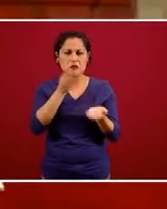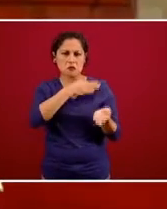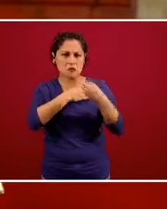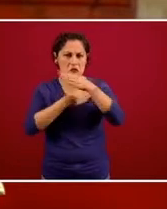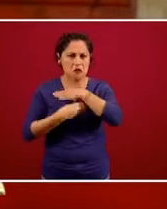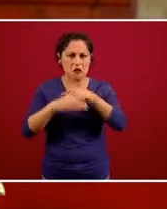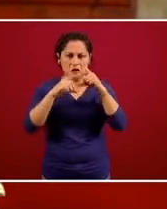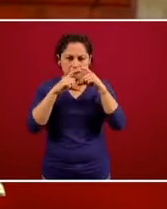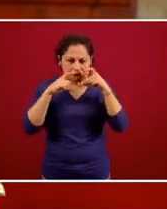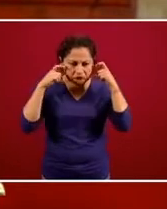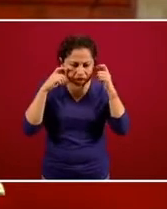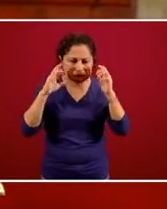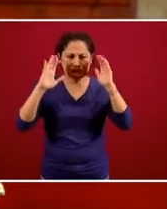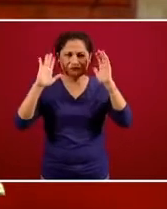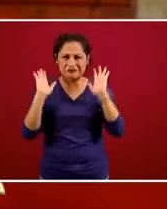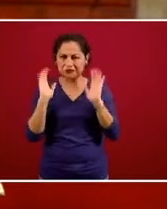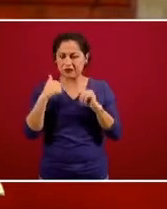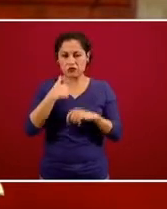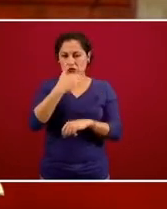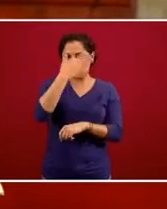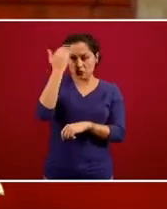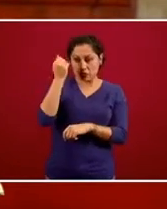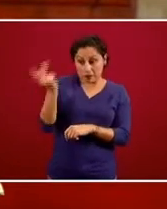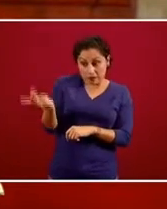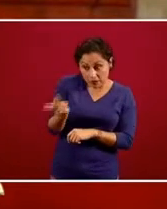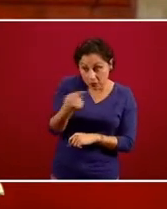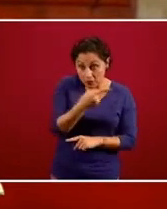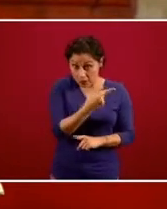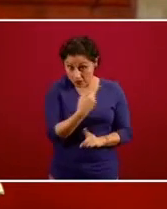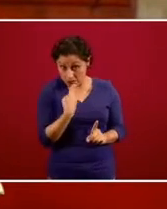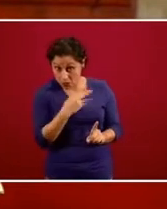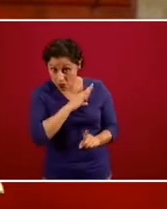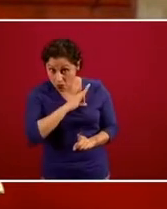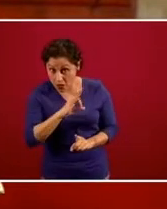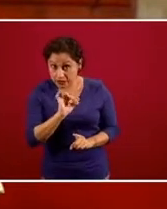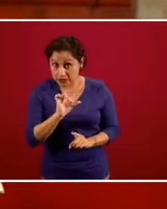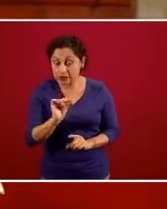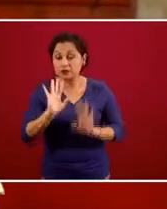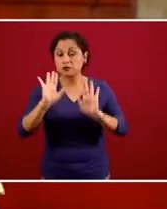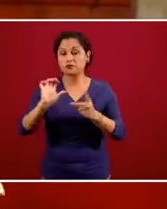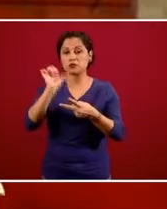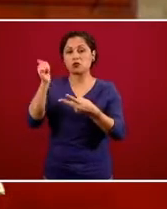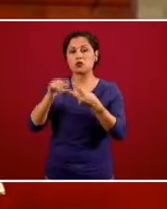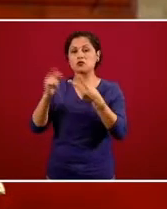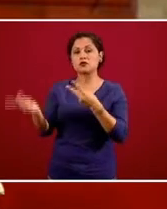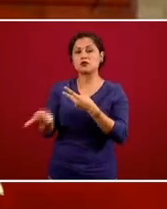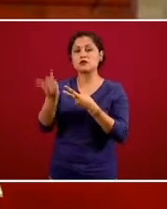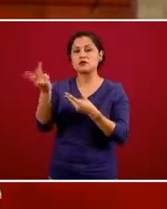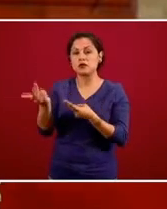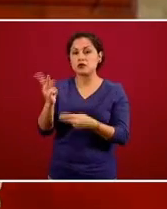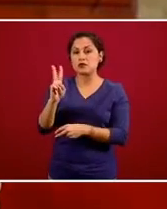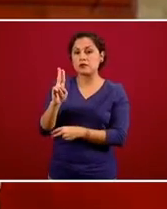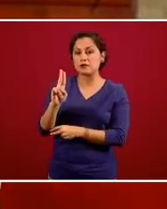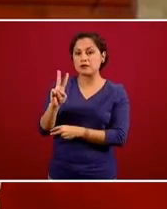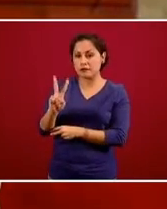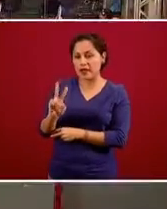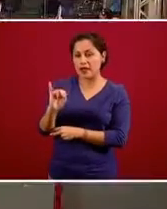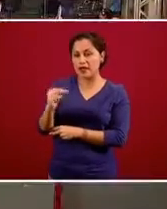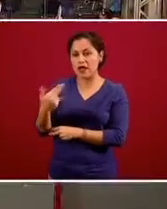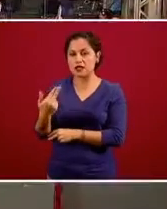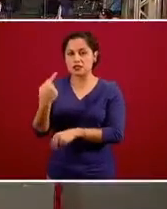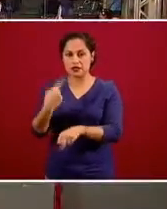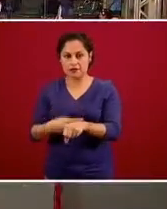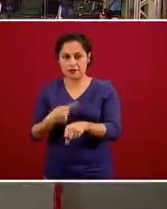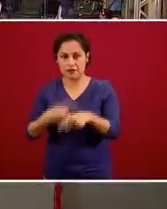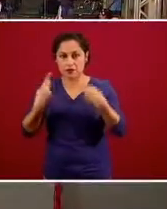fabric that they use as masks, scarves, or some like cloths. How